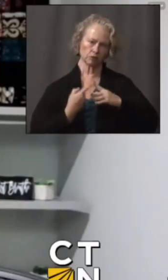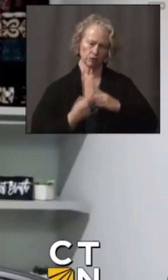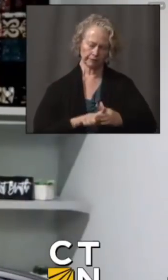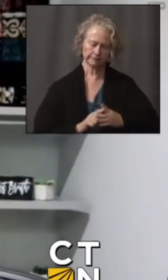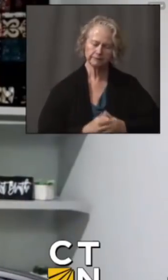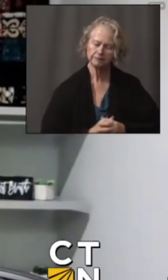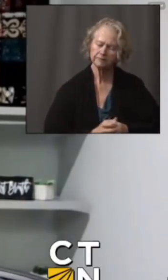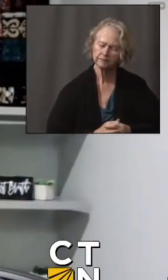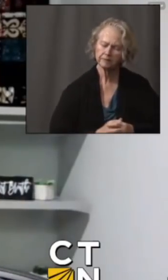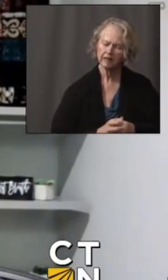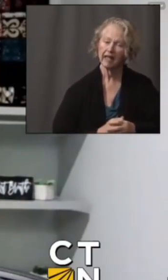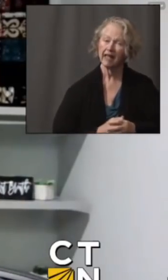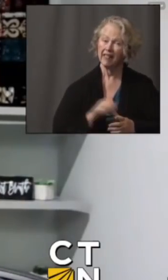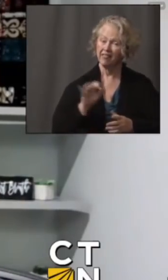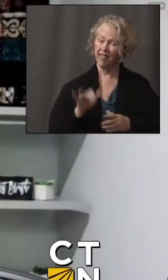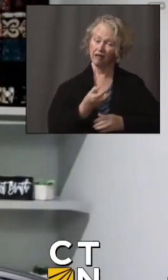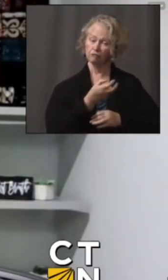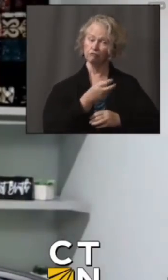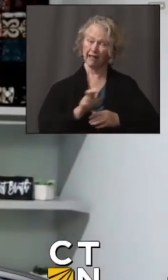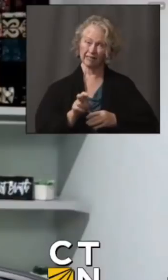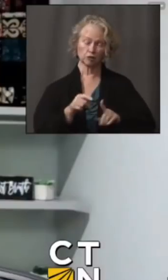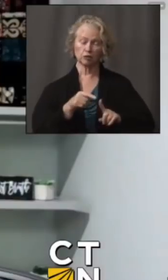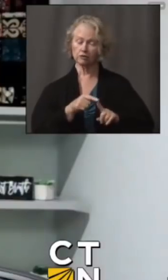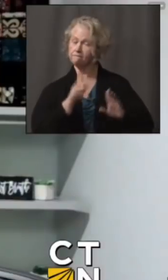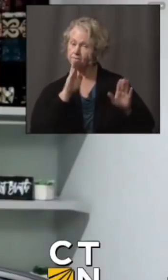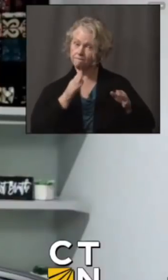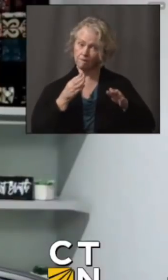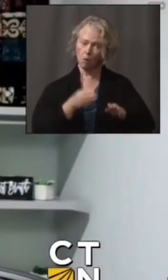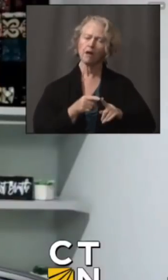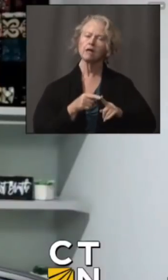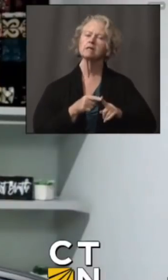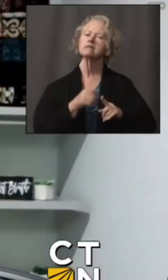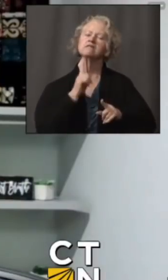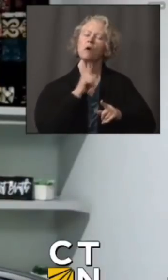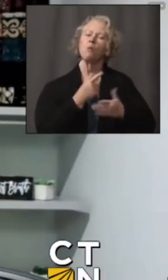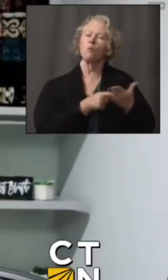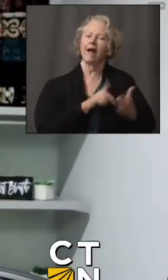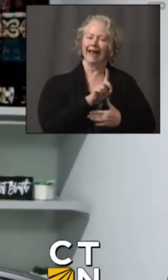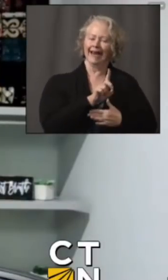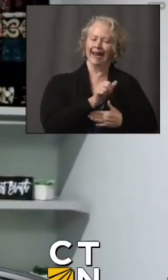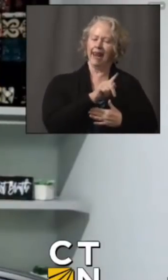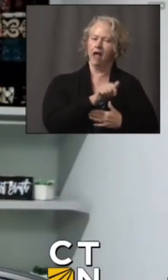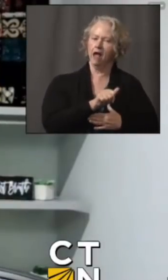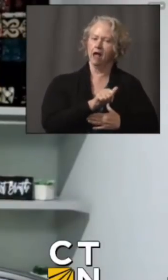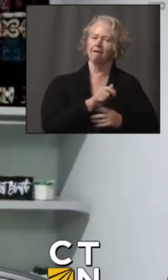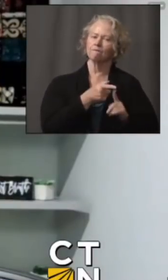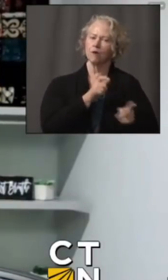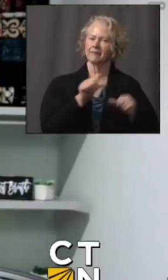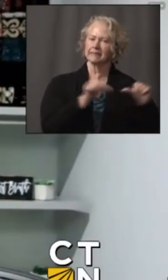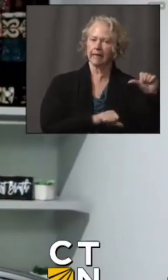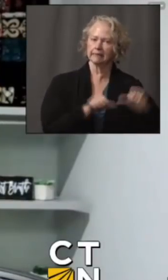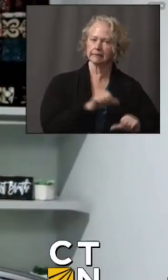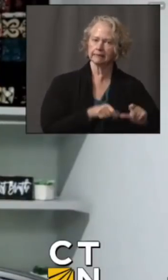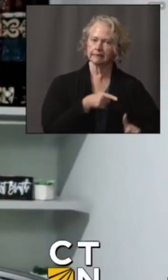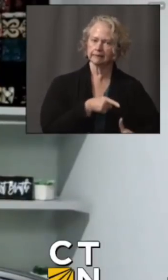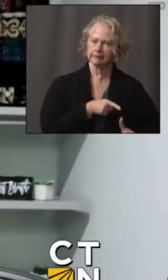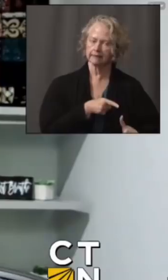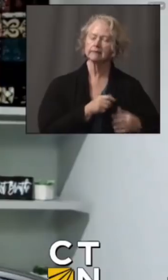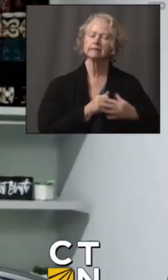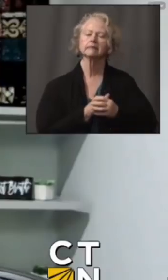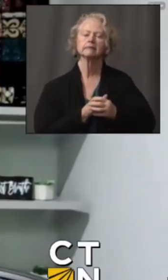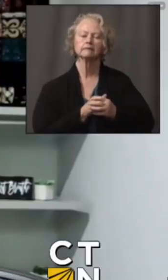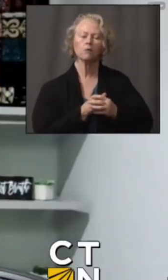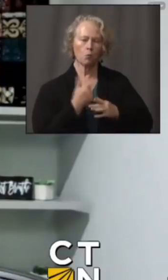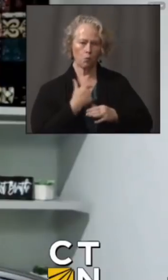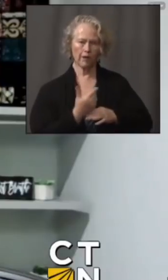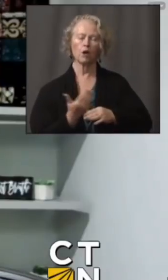note that the work of the transition is driven by data, by evidence, by science. We